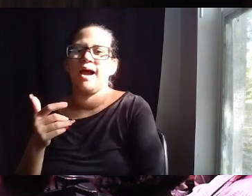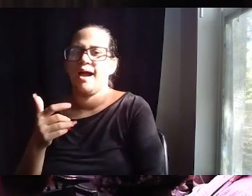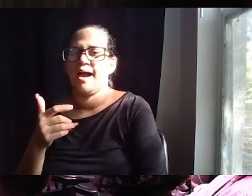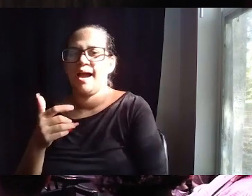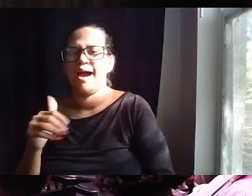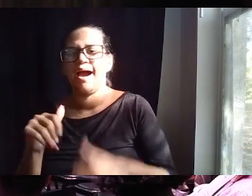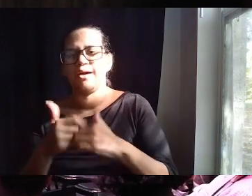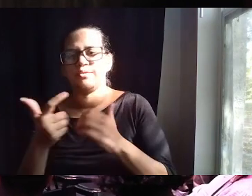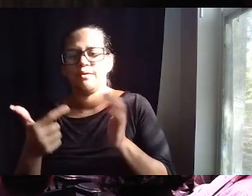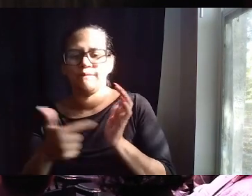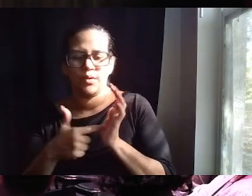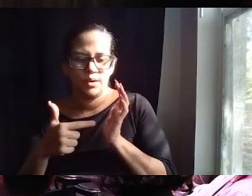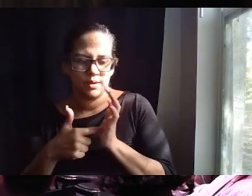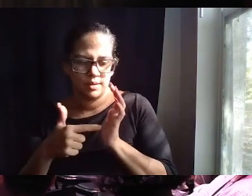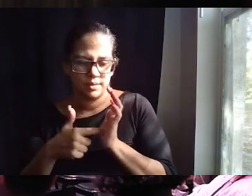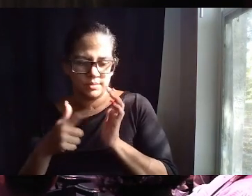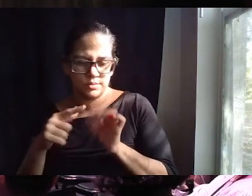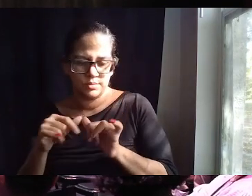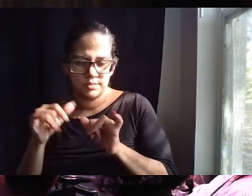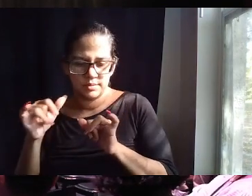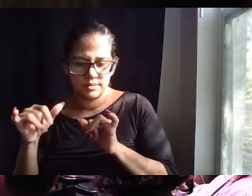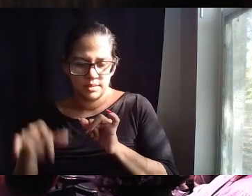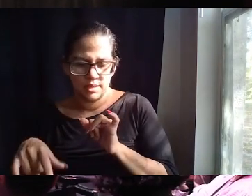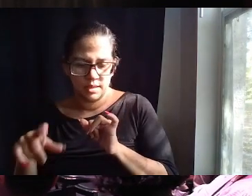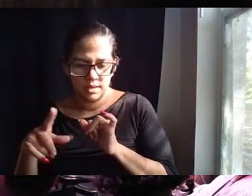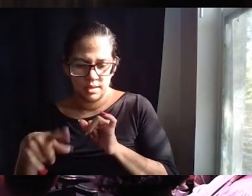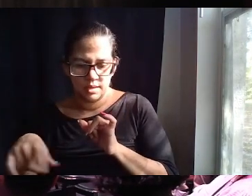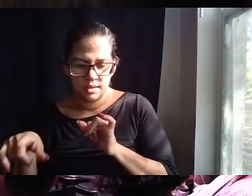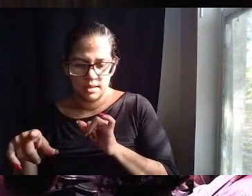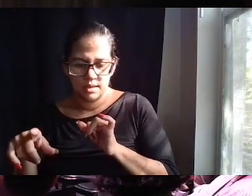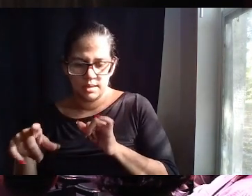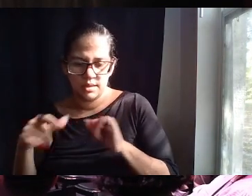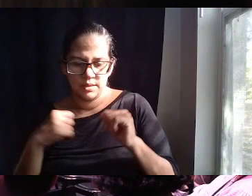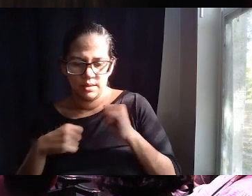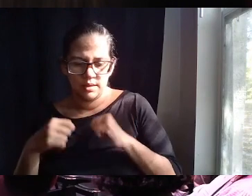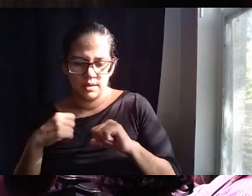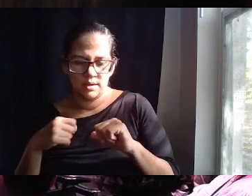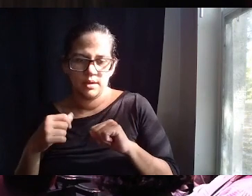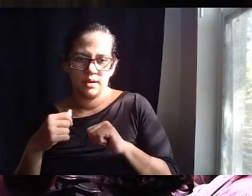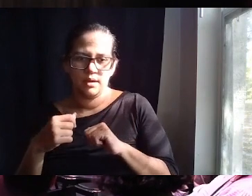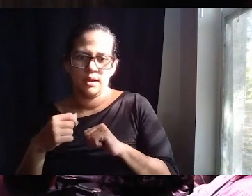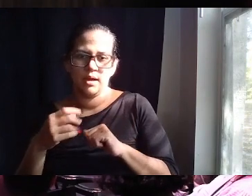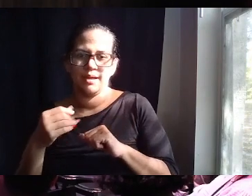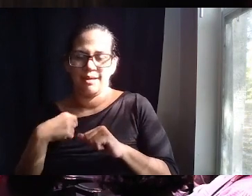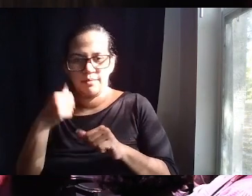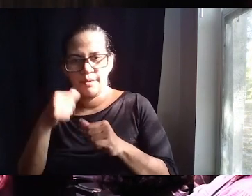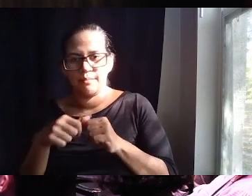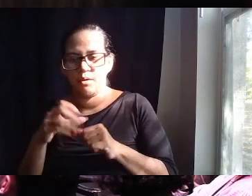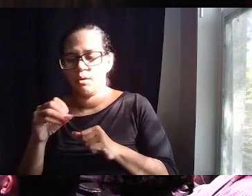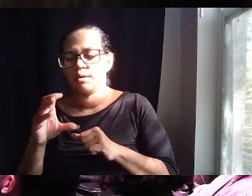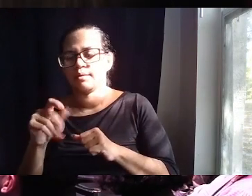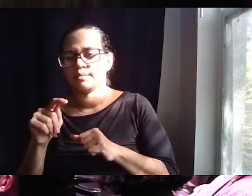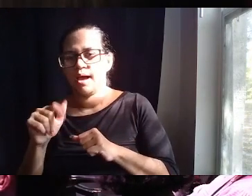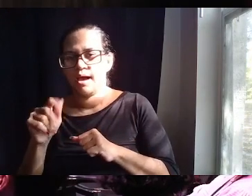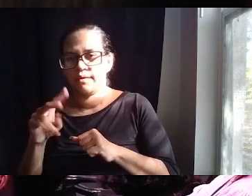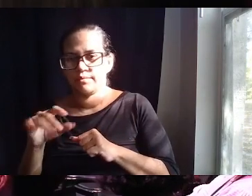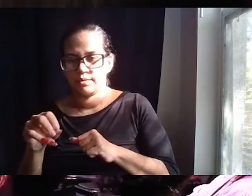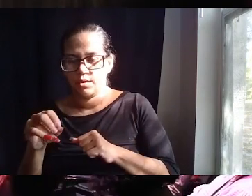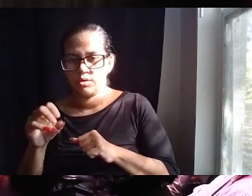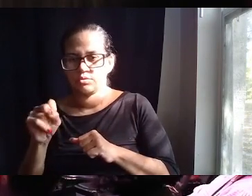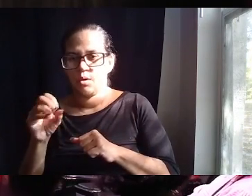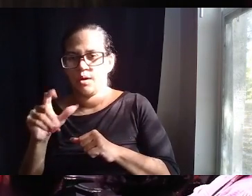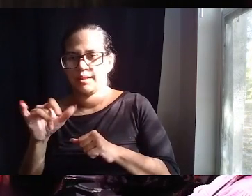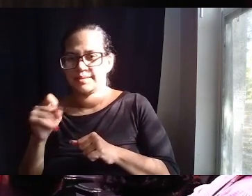How do you afford to stay in the theater, right? And then I remember Octavio Solis saying, marry a lawyer.